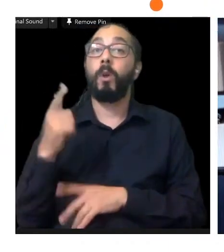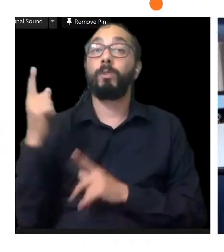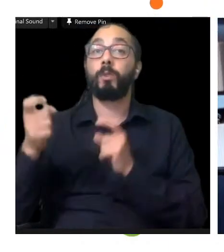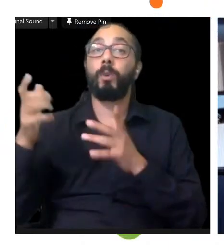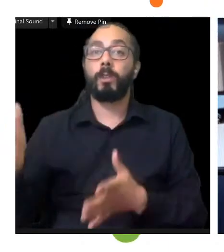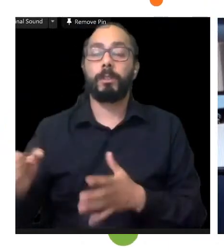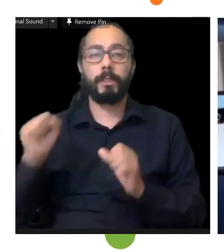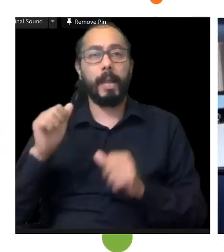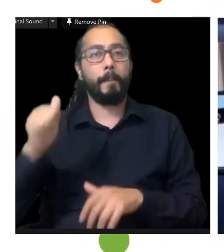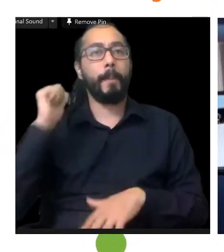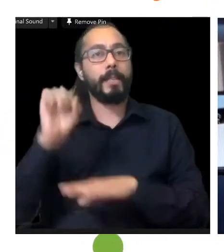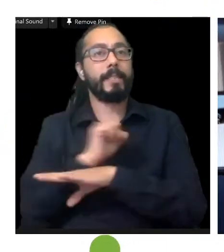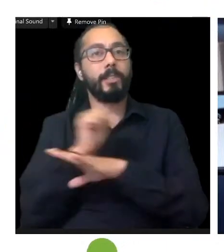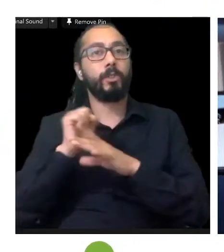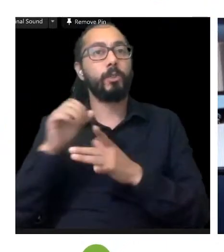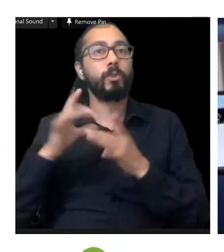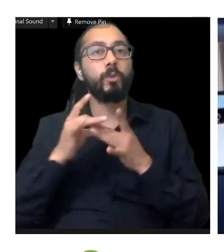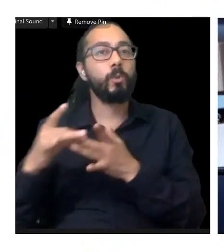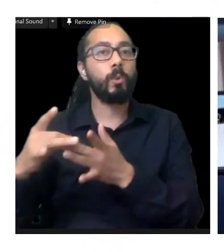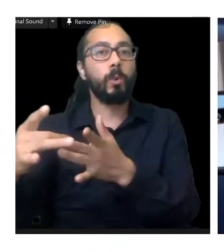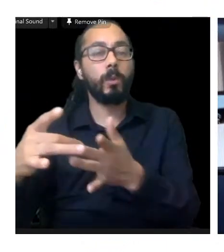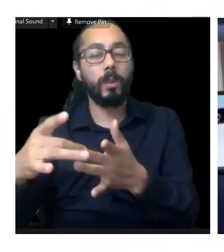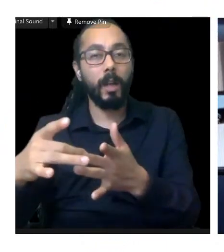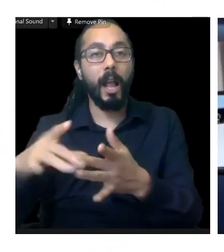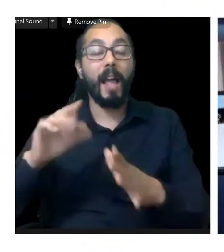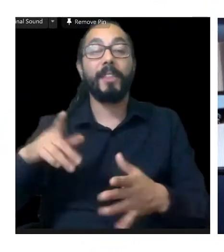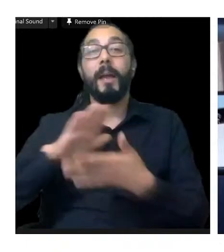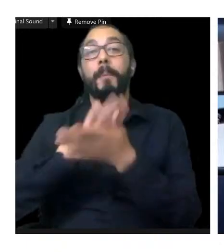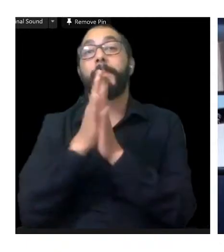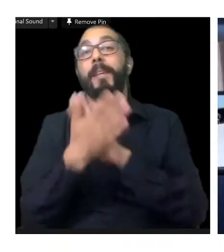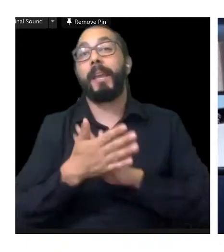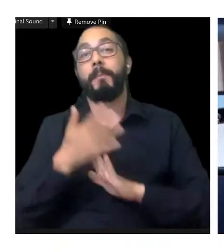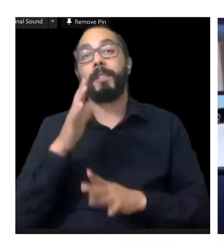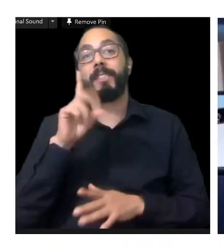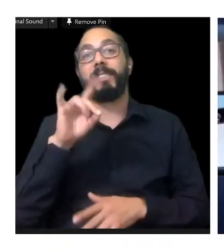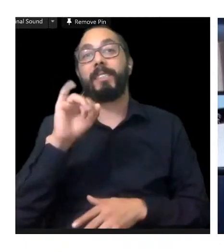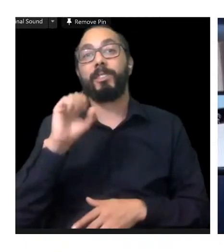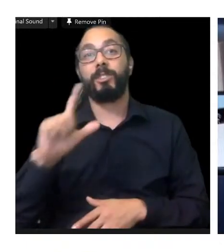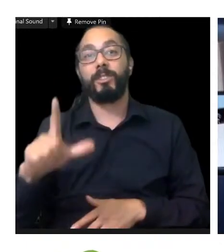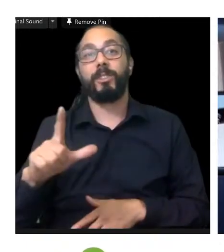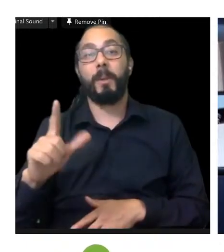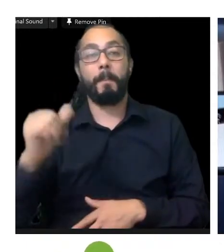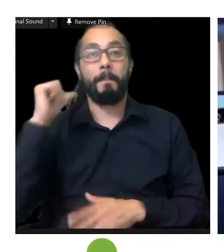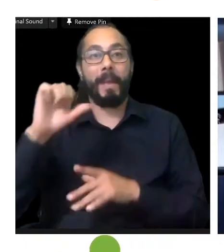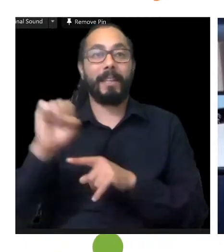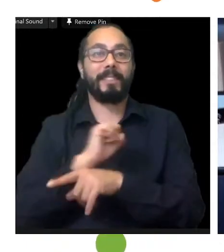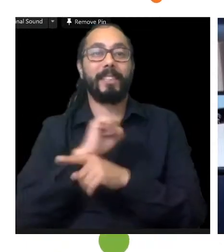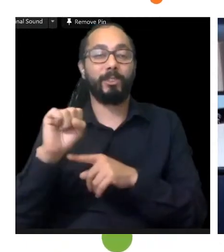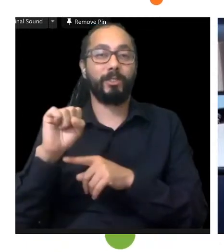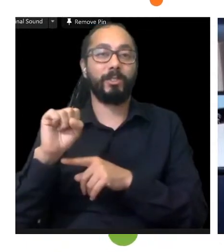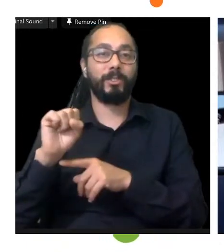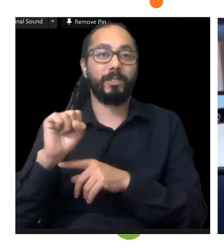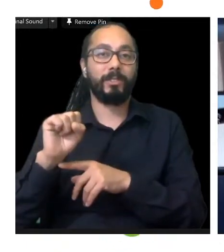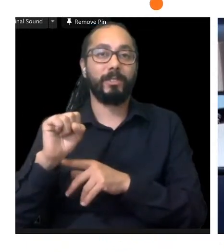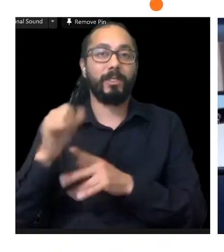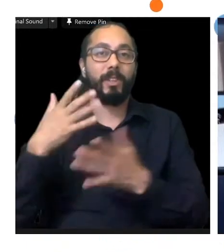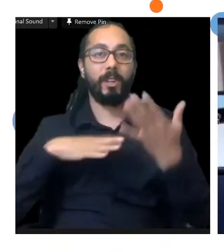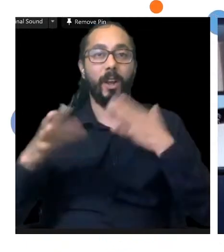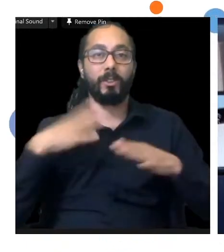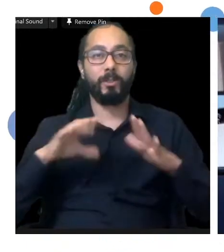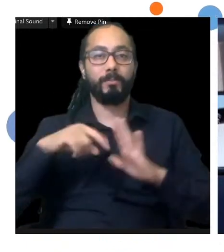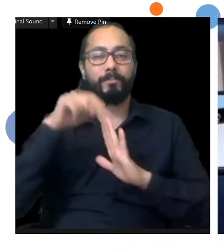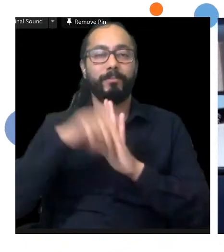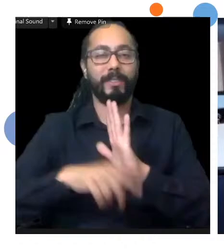We were able to transition that into a digital backstage tour of our costumes, deeper dive into the design process, that sort of